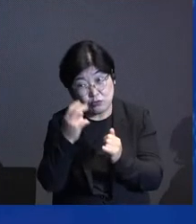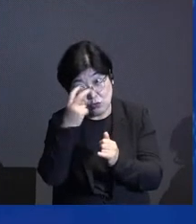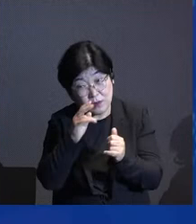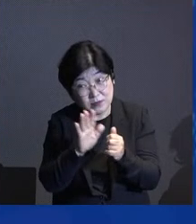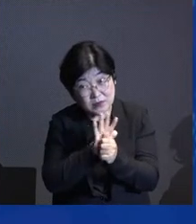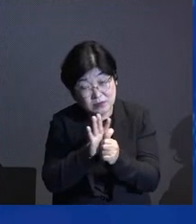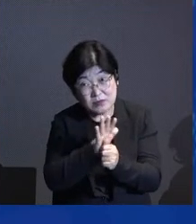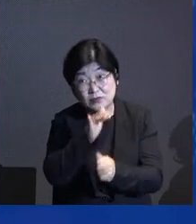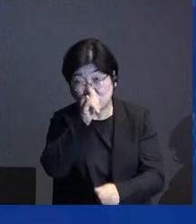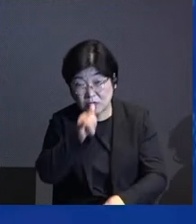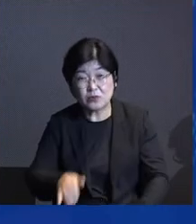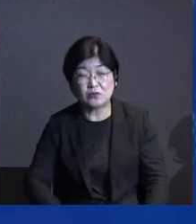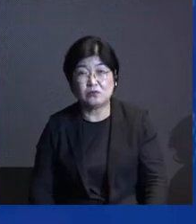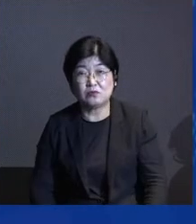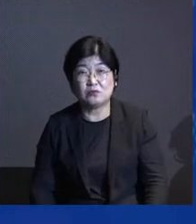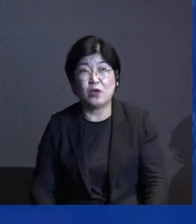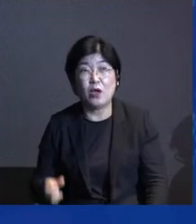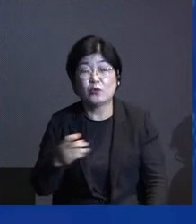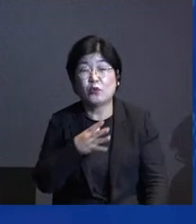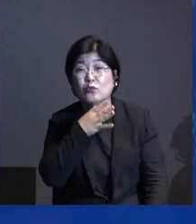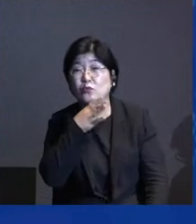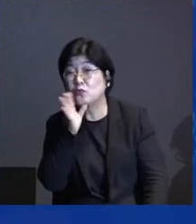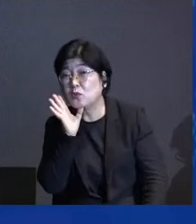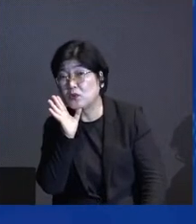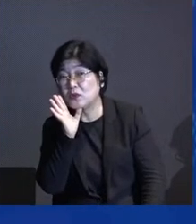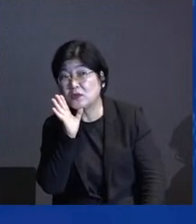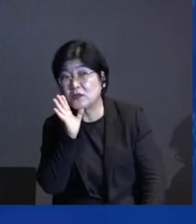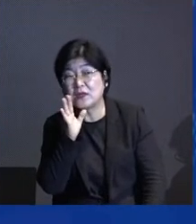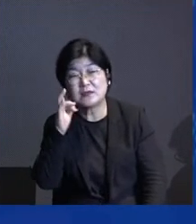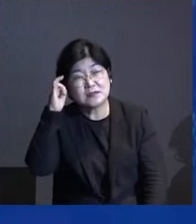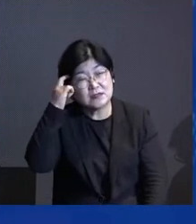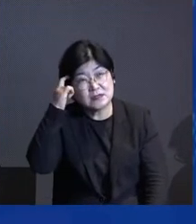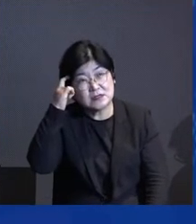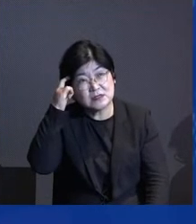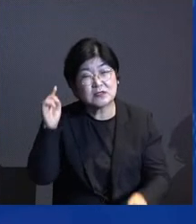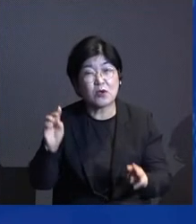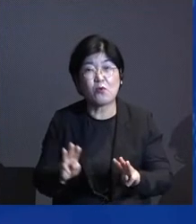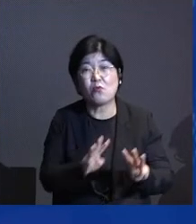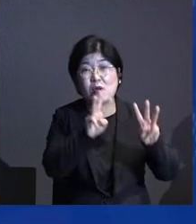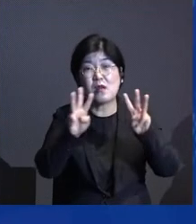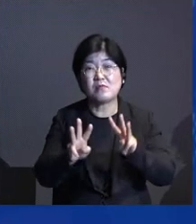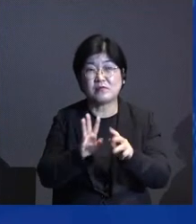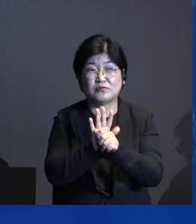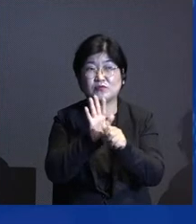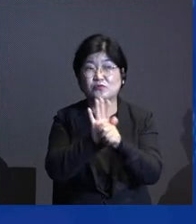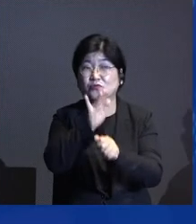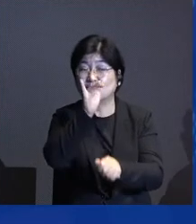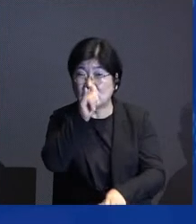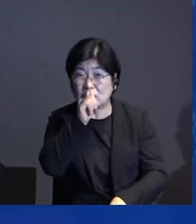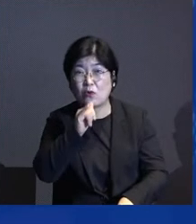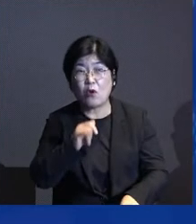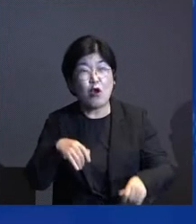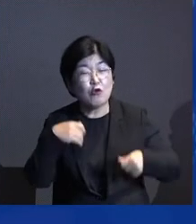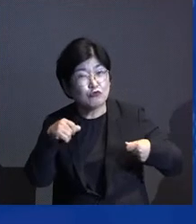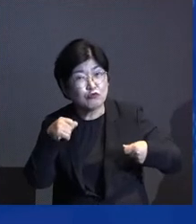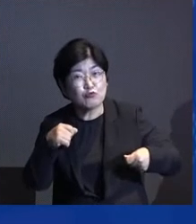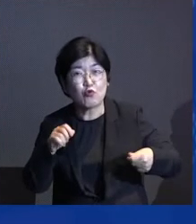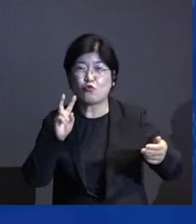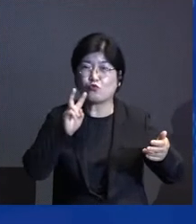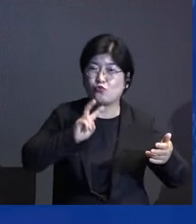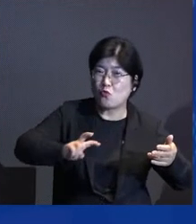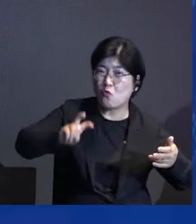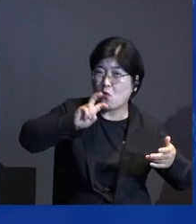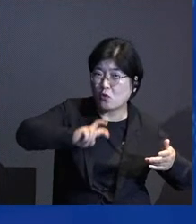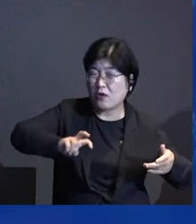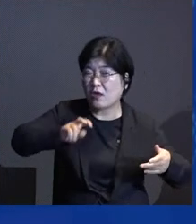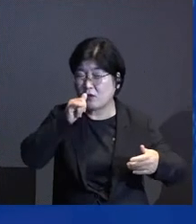mental well-being of older people and the community members with songs and dances and games and home